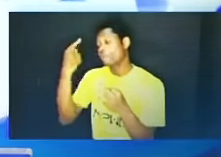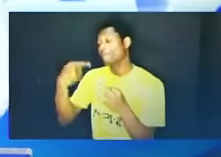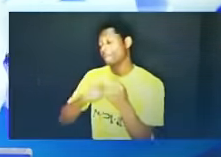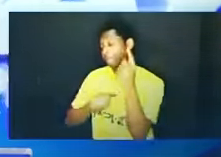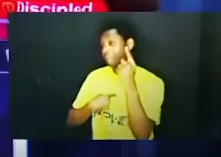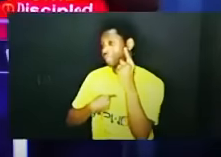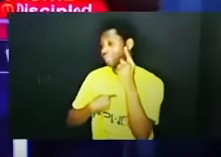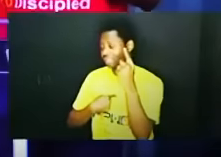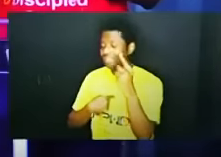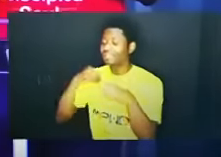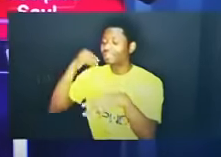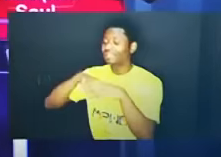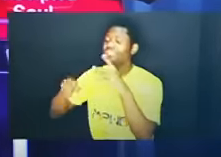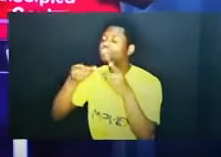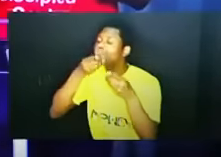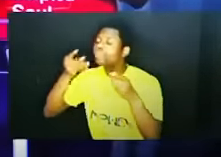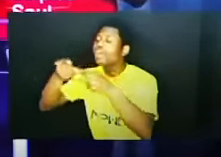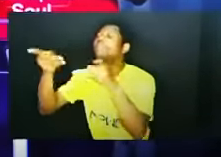wilderness.